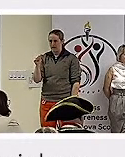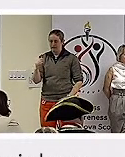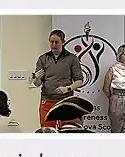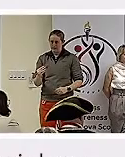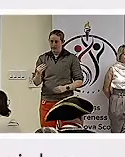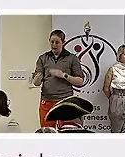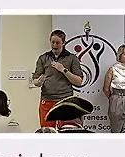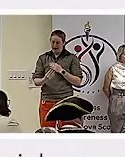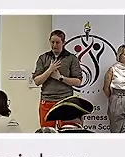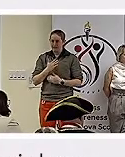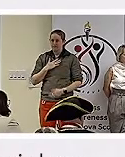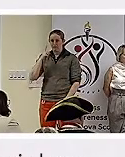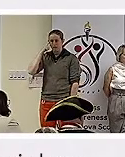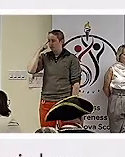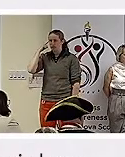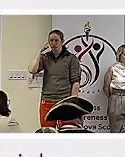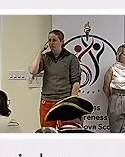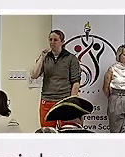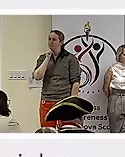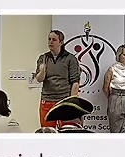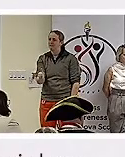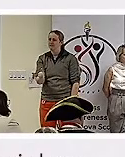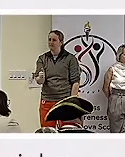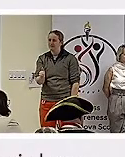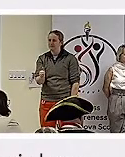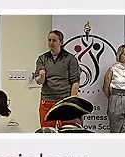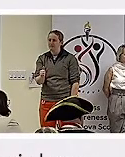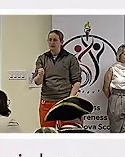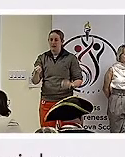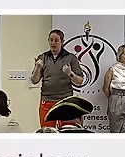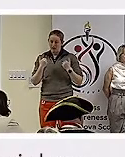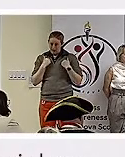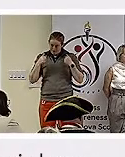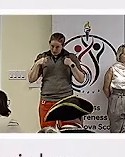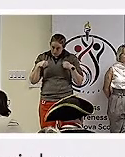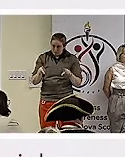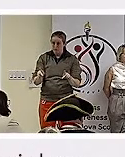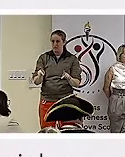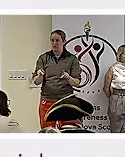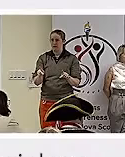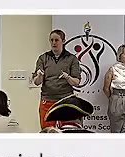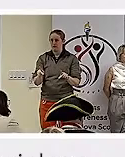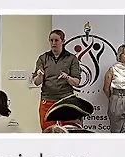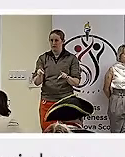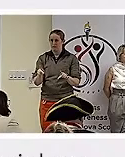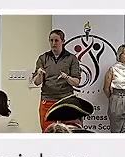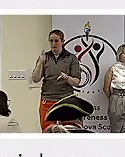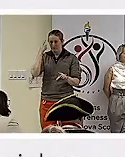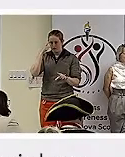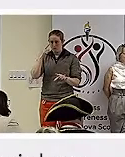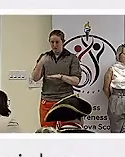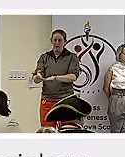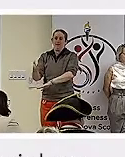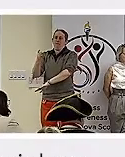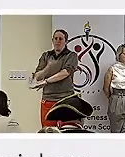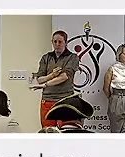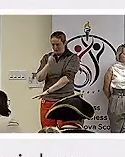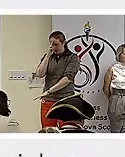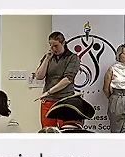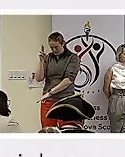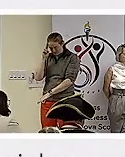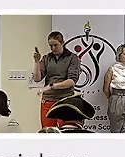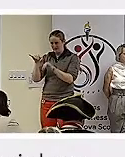cognitively. Having these opportunities to help our hospital systems, to help